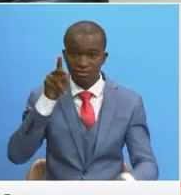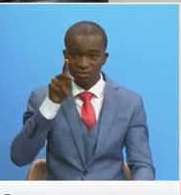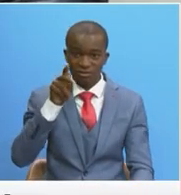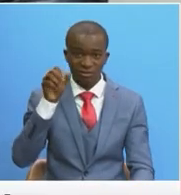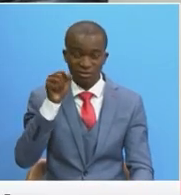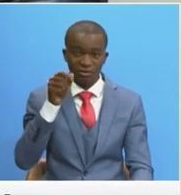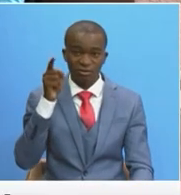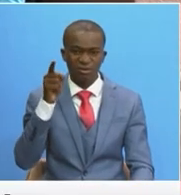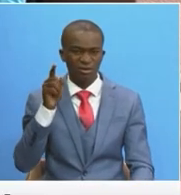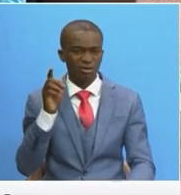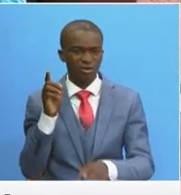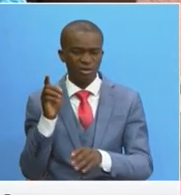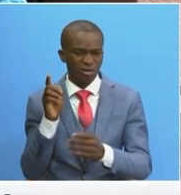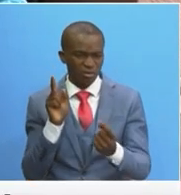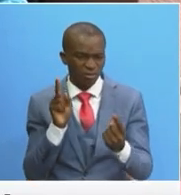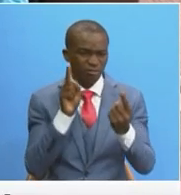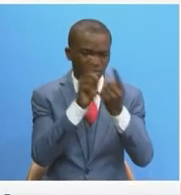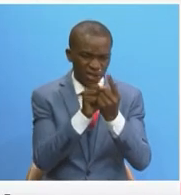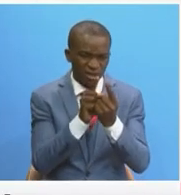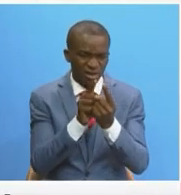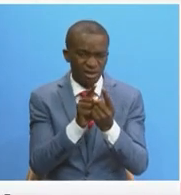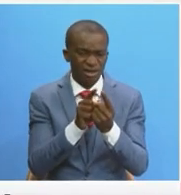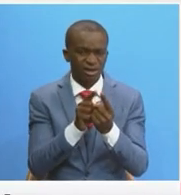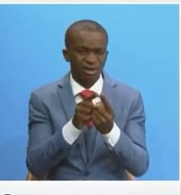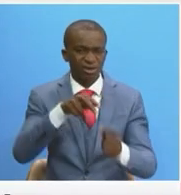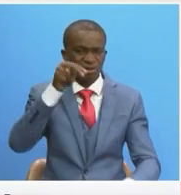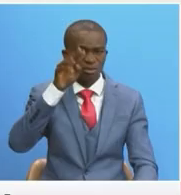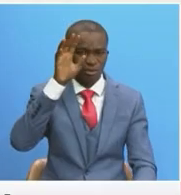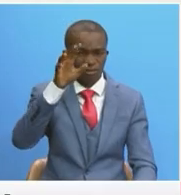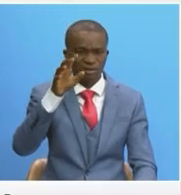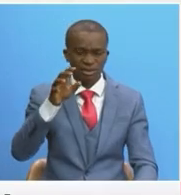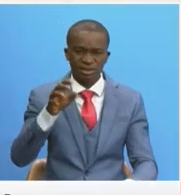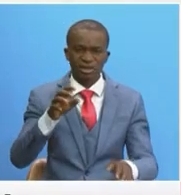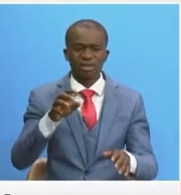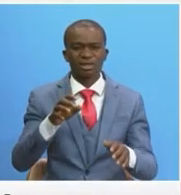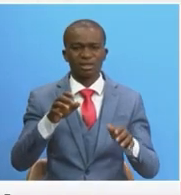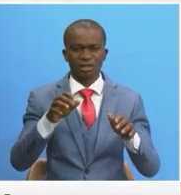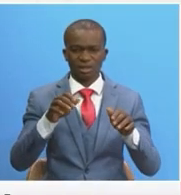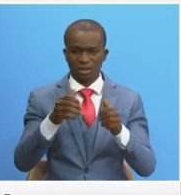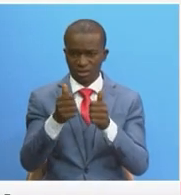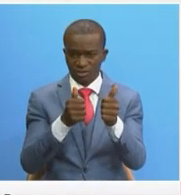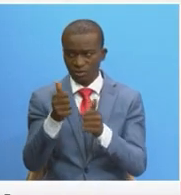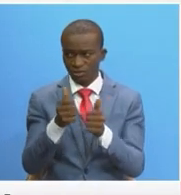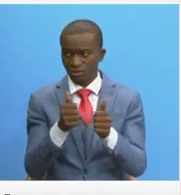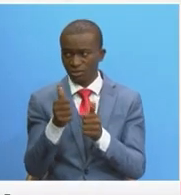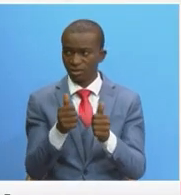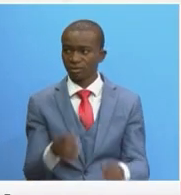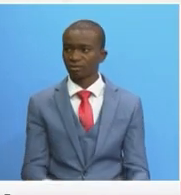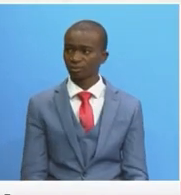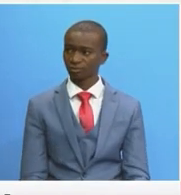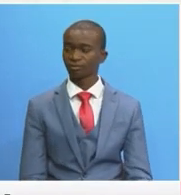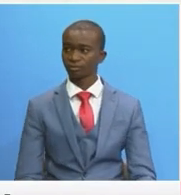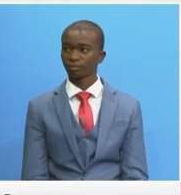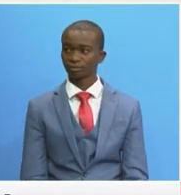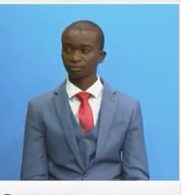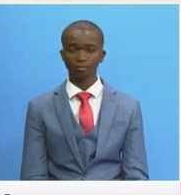first paid a kete siko on the Northern Provincial Administration. We have come with idea to do the things we do around media. We